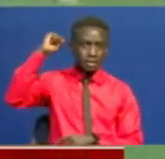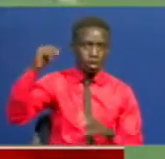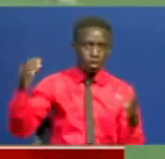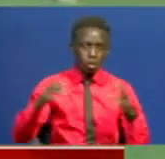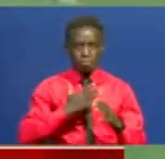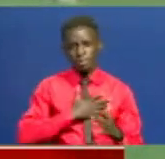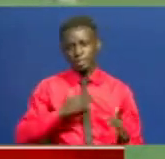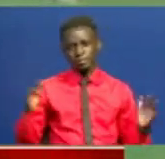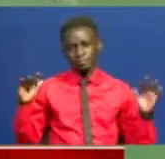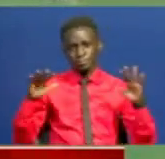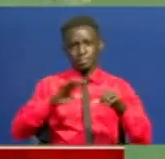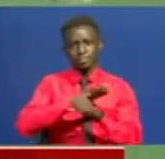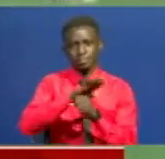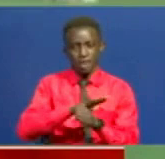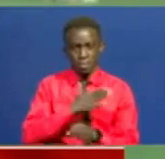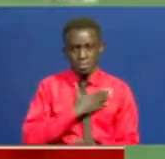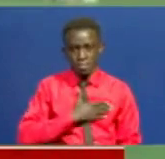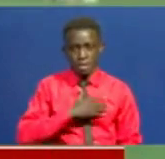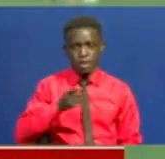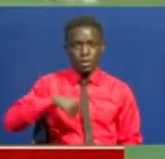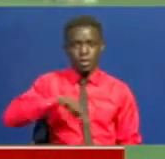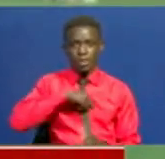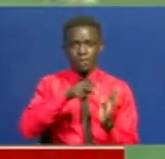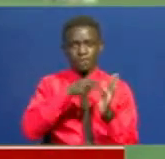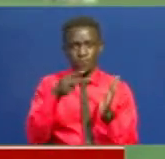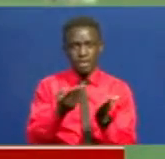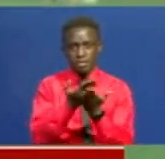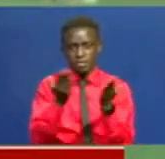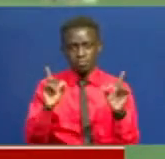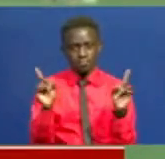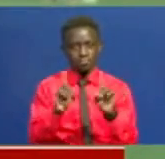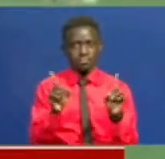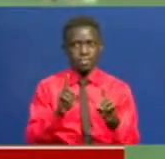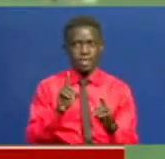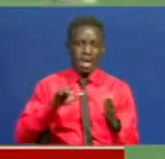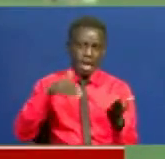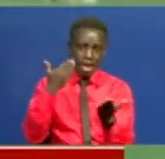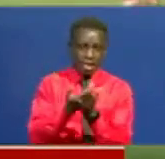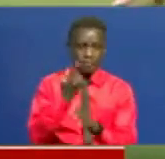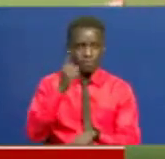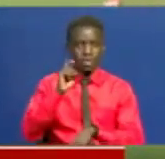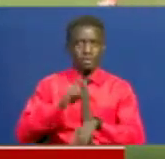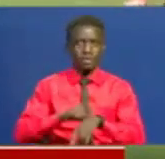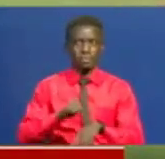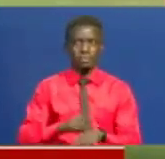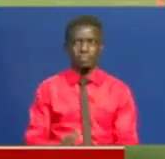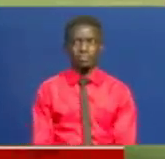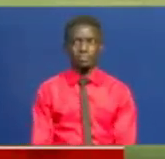wajitokelezee kuja kwa wingi, hatutawaangusha, wafike kwa wakati.